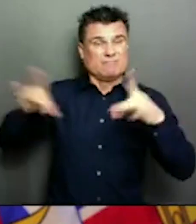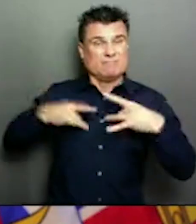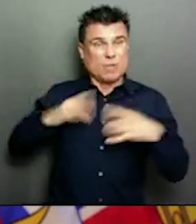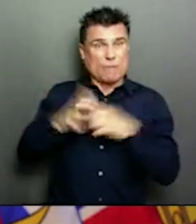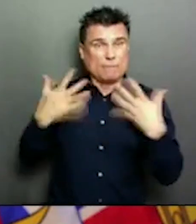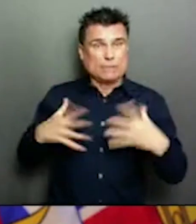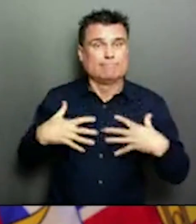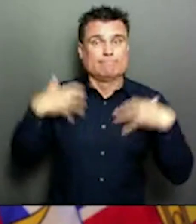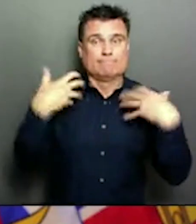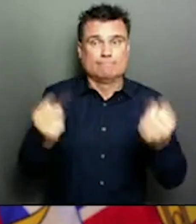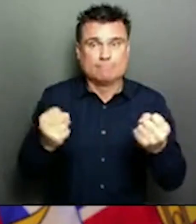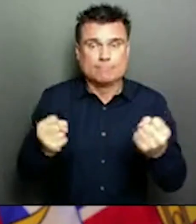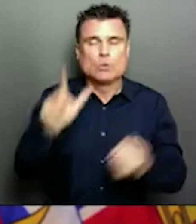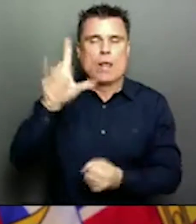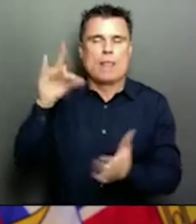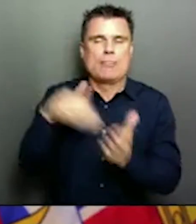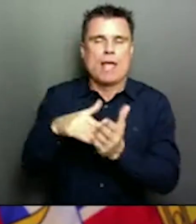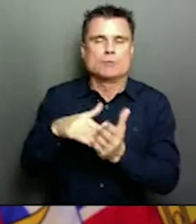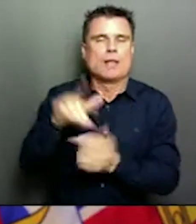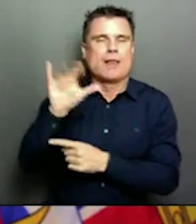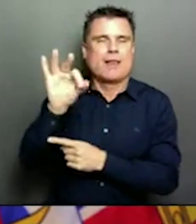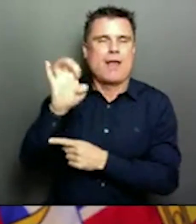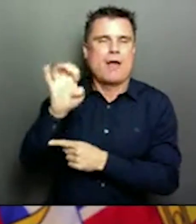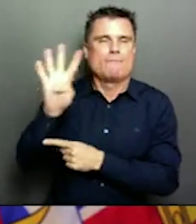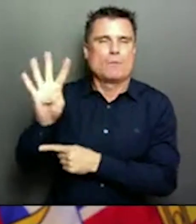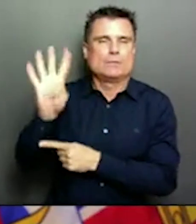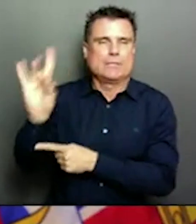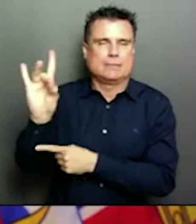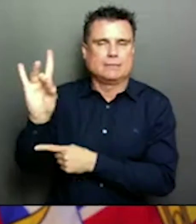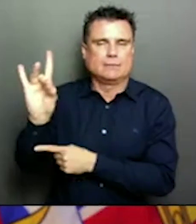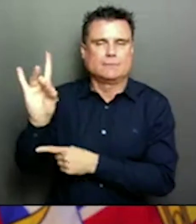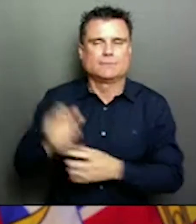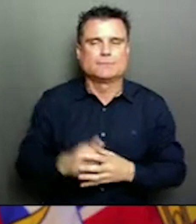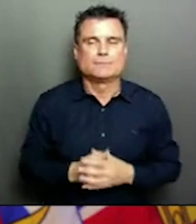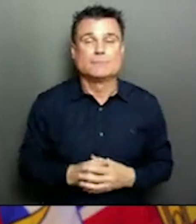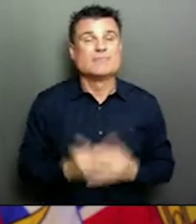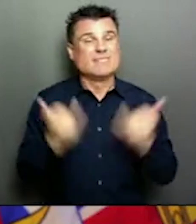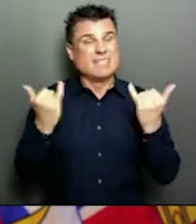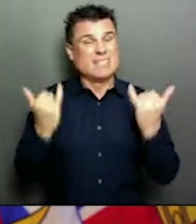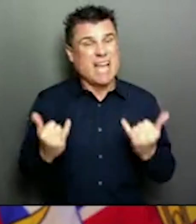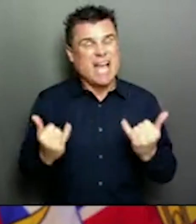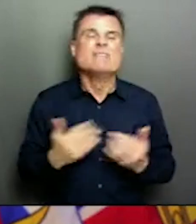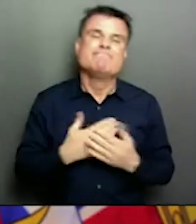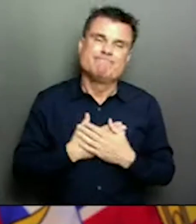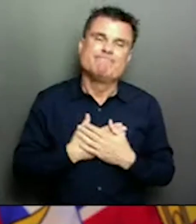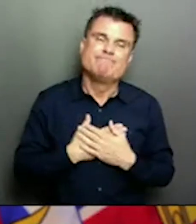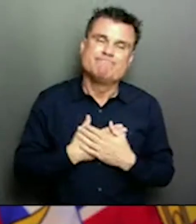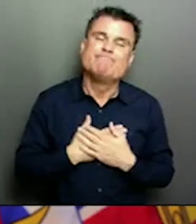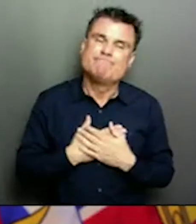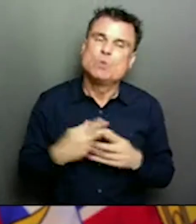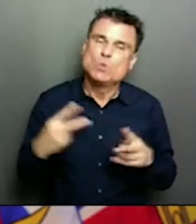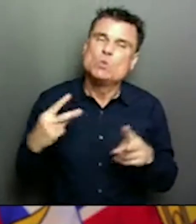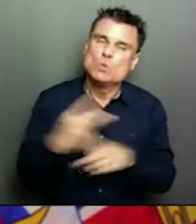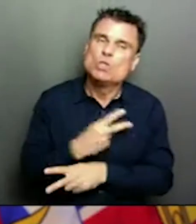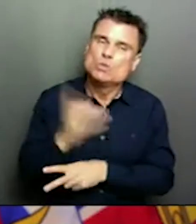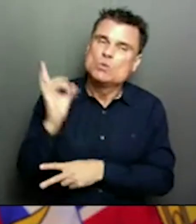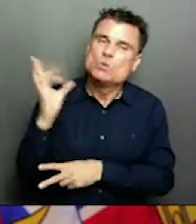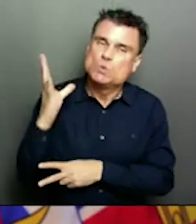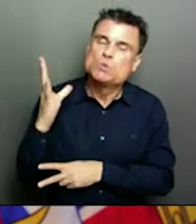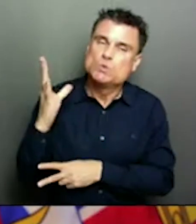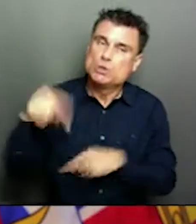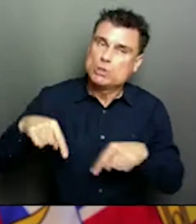Today is one of the most tragic days we have had yet, where we've had an additional 28 people die